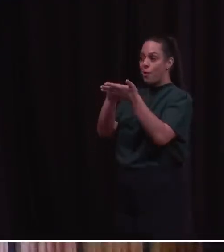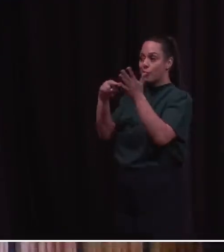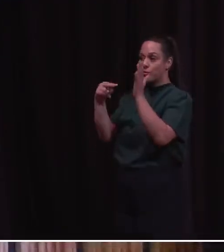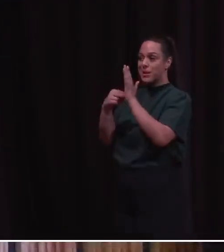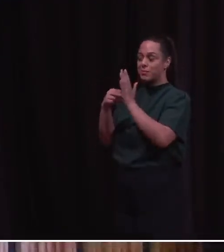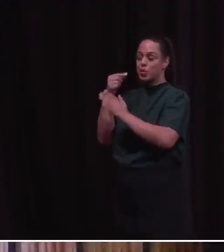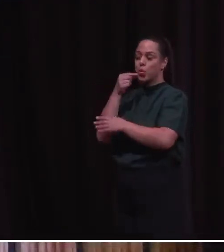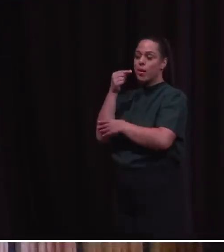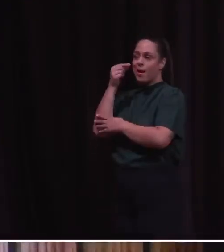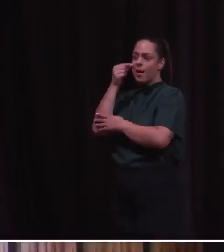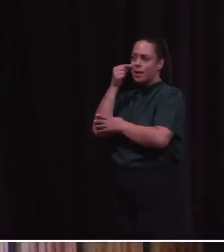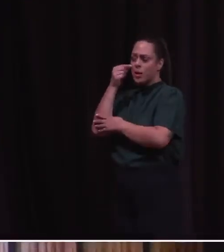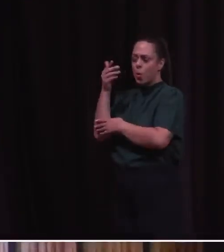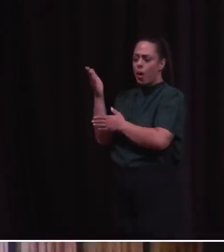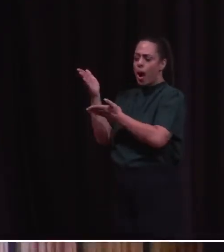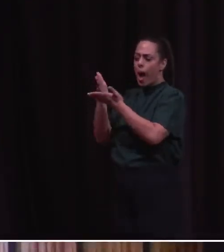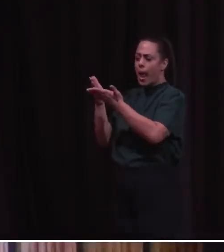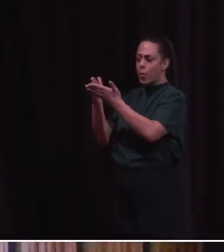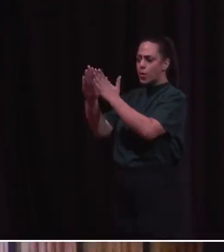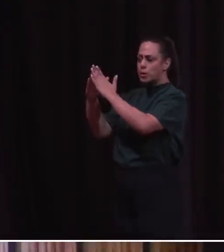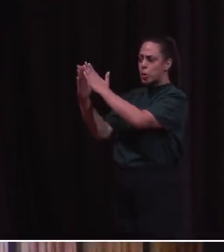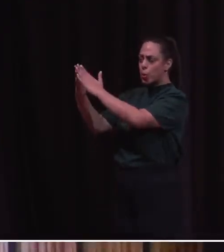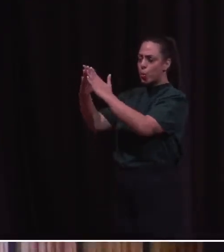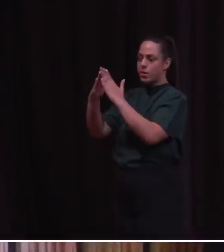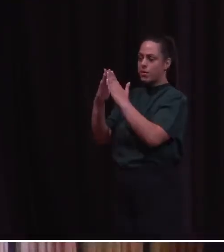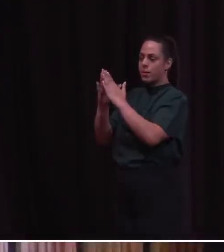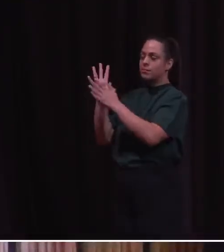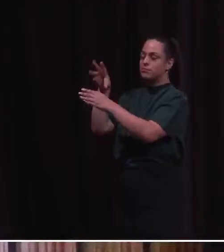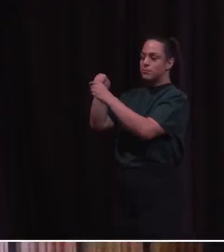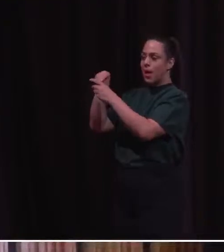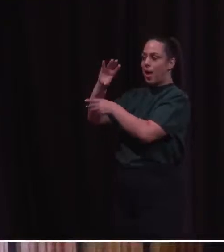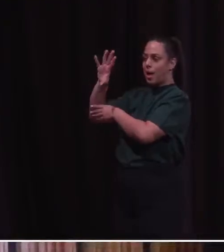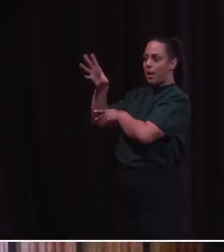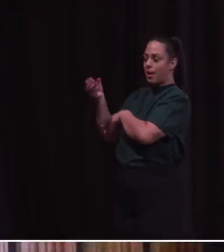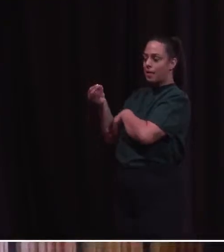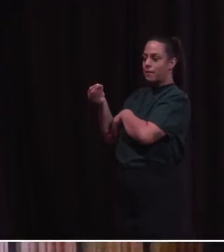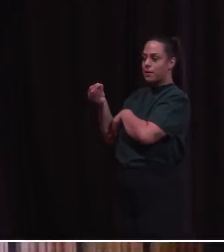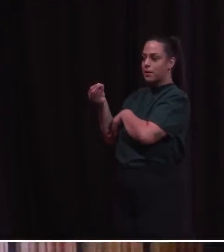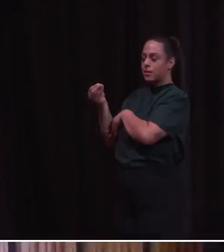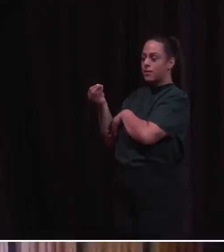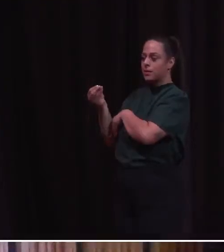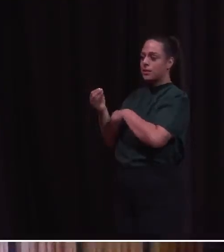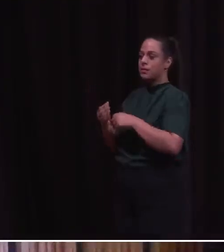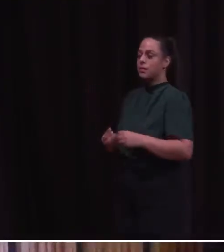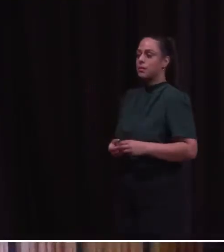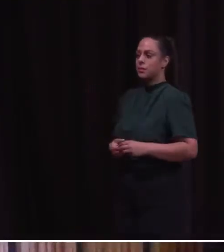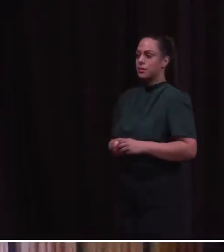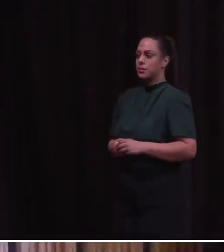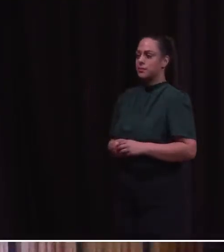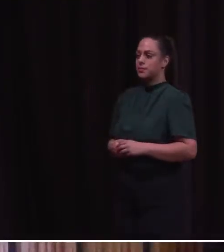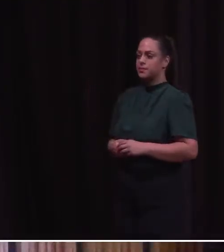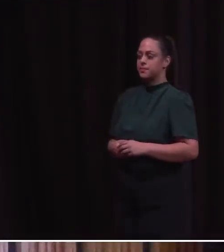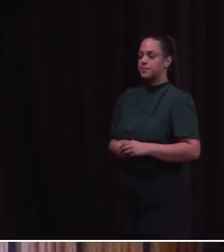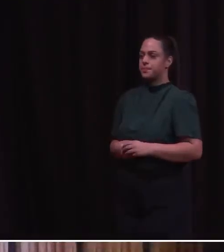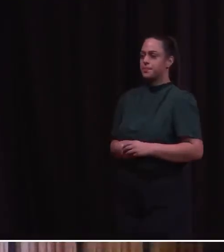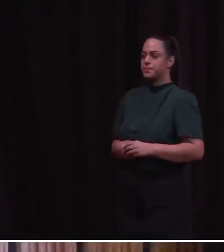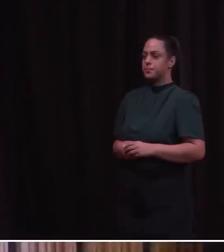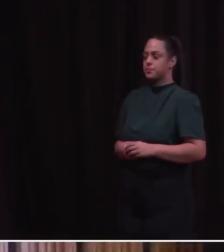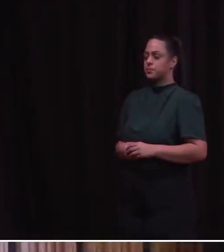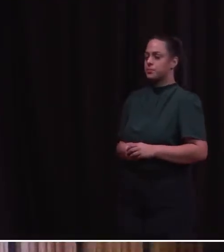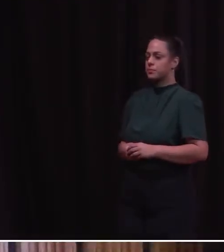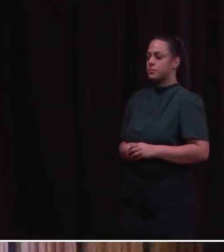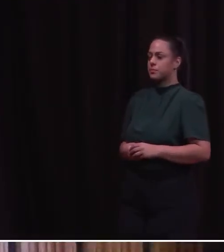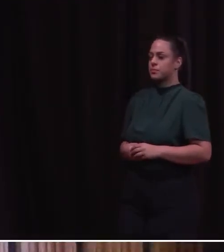societies. However, you also discuss various ways women are categorized based on different stages of their